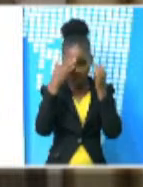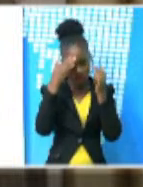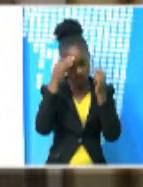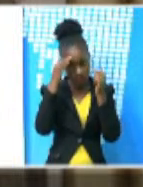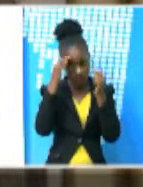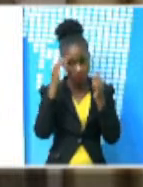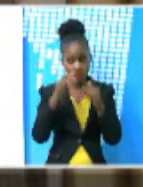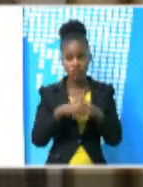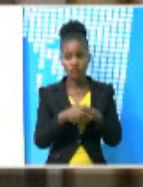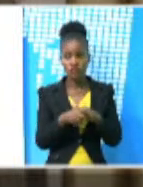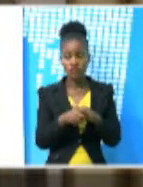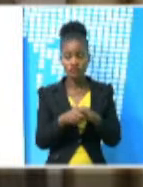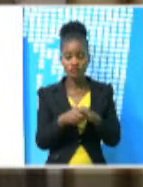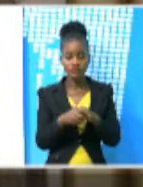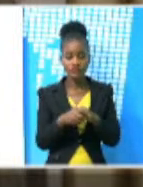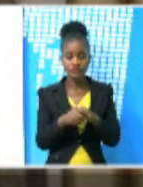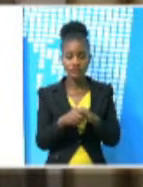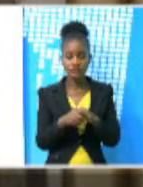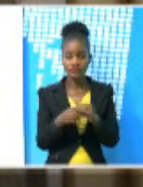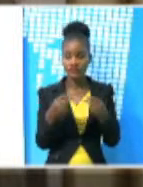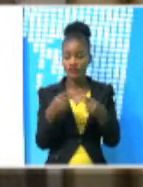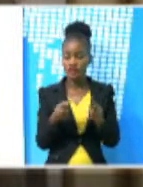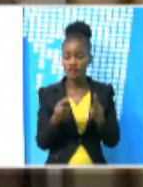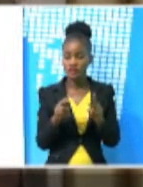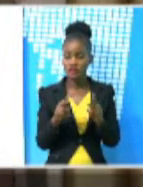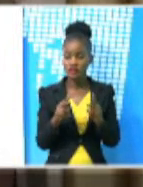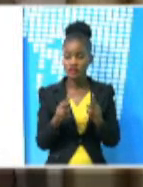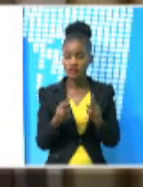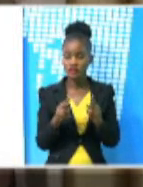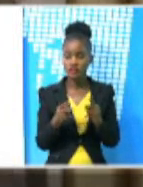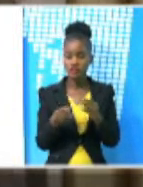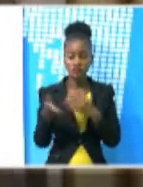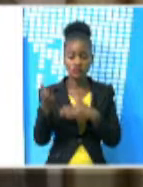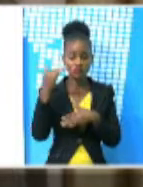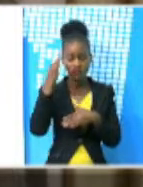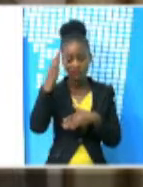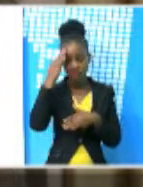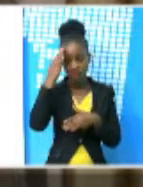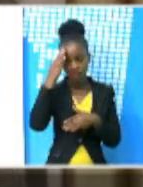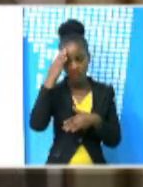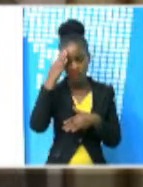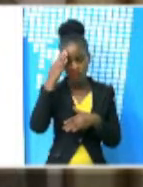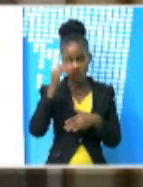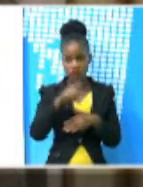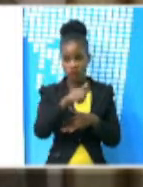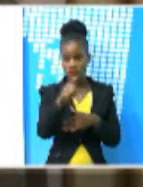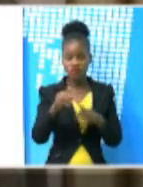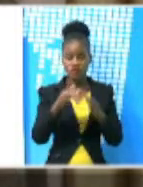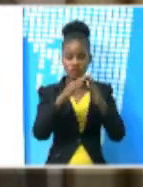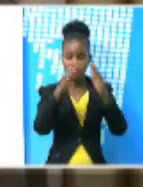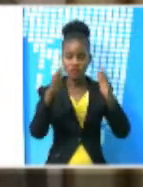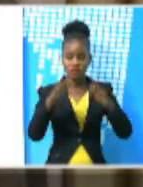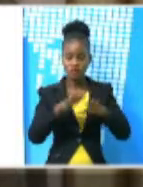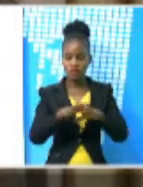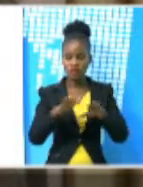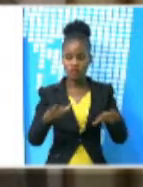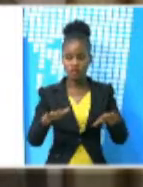student. But at the back of our mind, we know we are somehow creating a market for